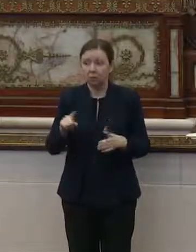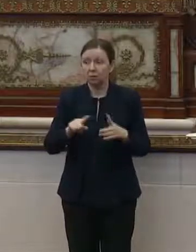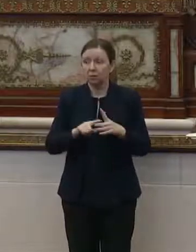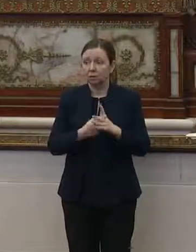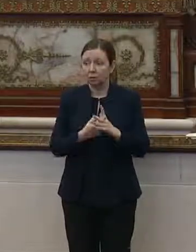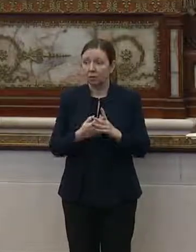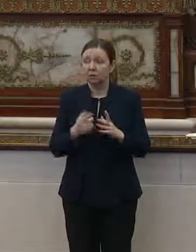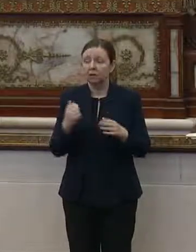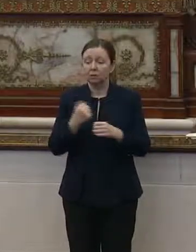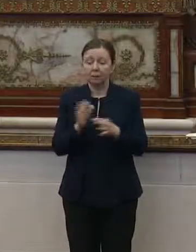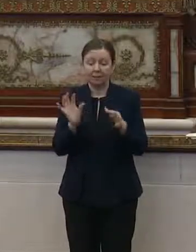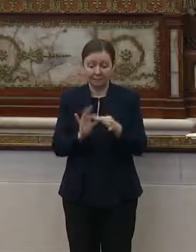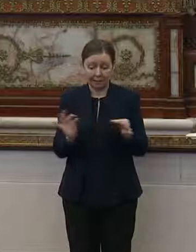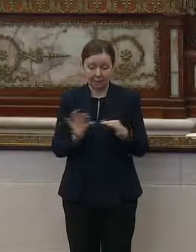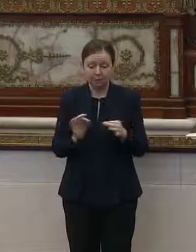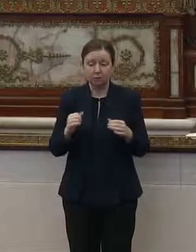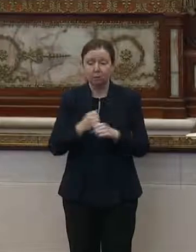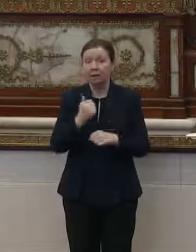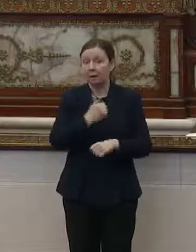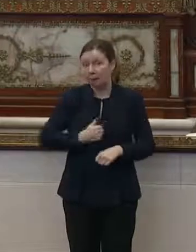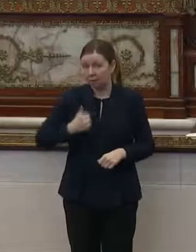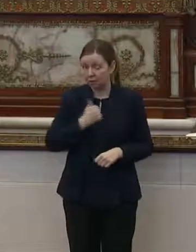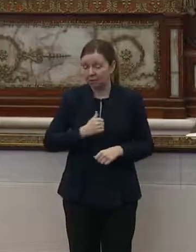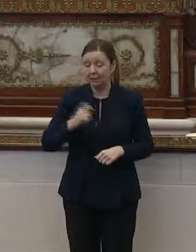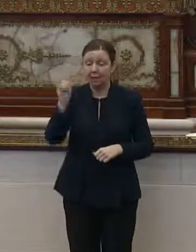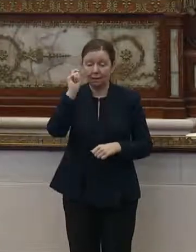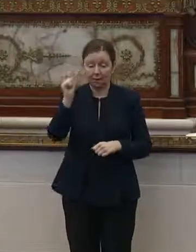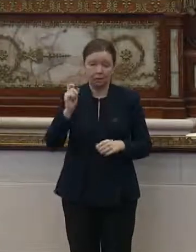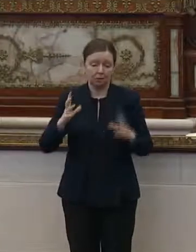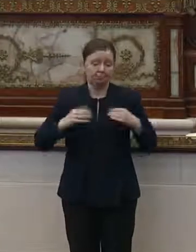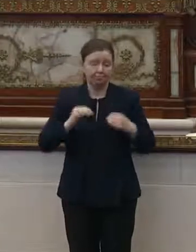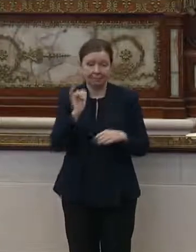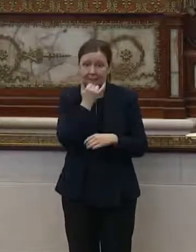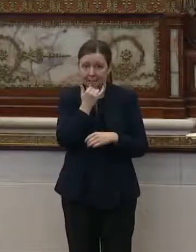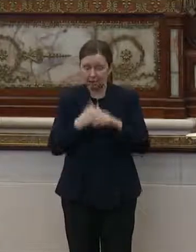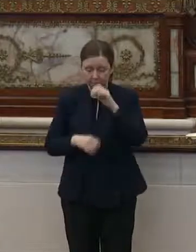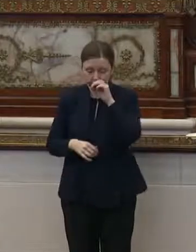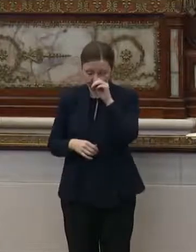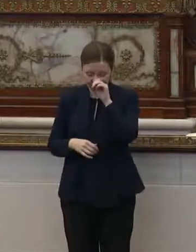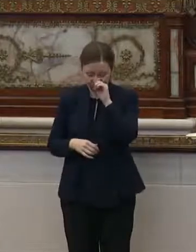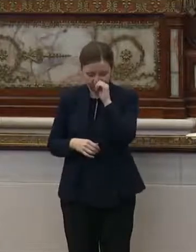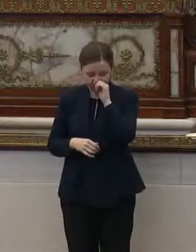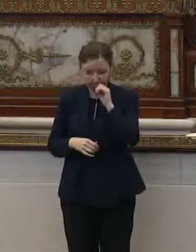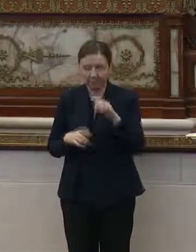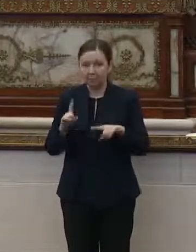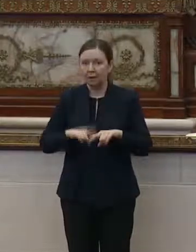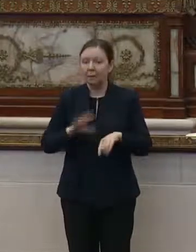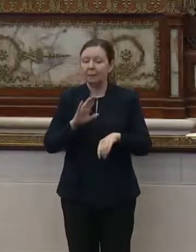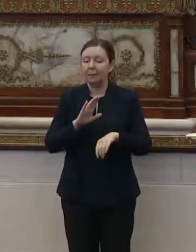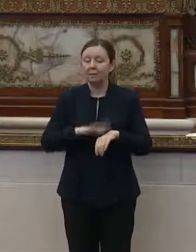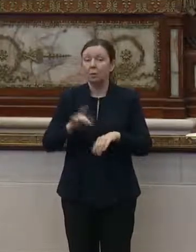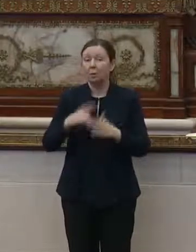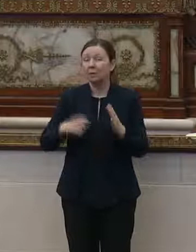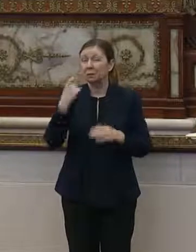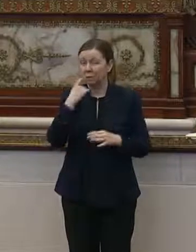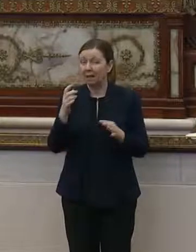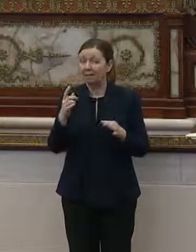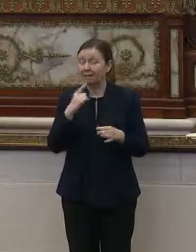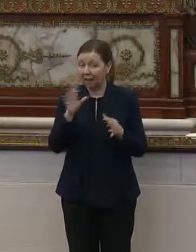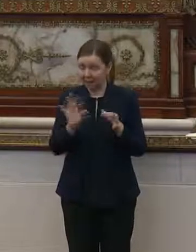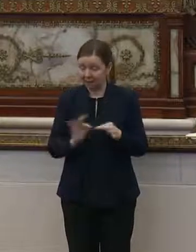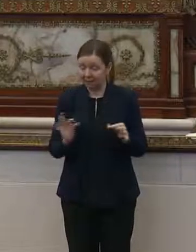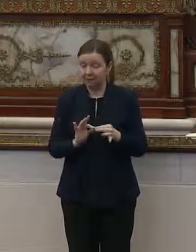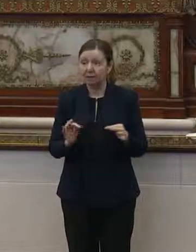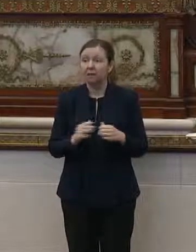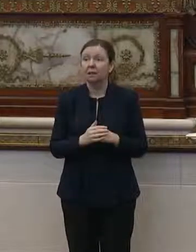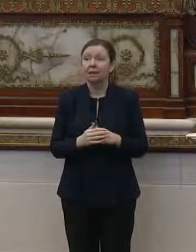made statements in reference to making the apology and acknowledging the mistake. Based on what you just said and based on the